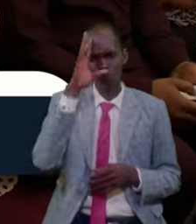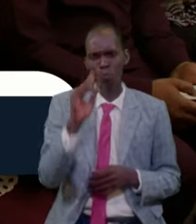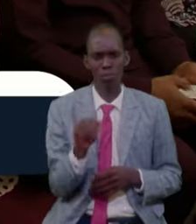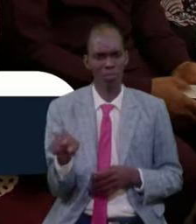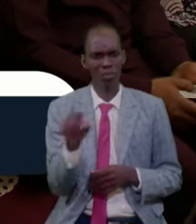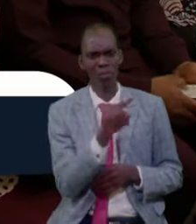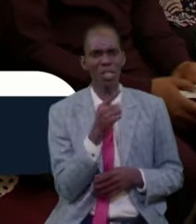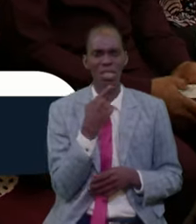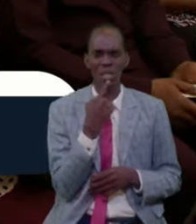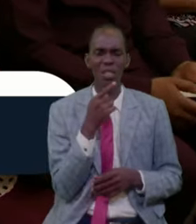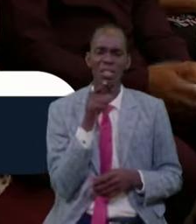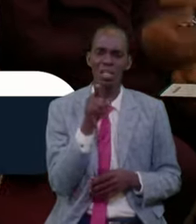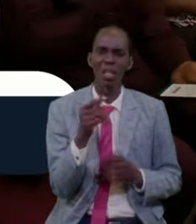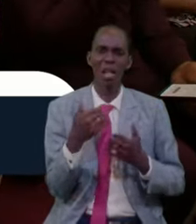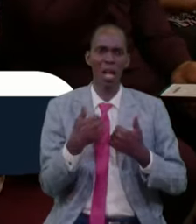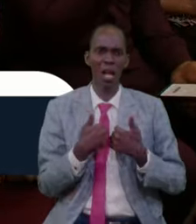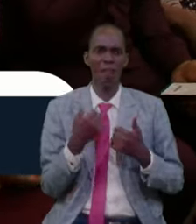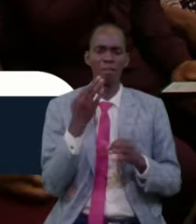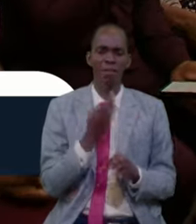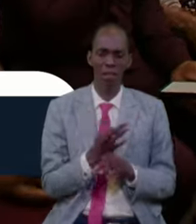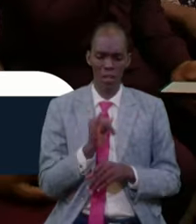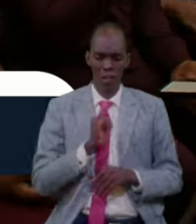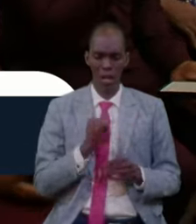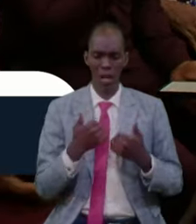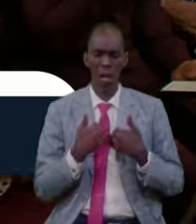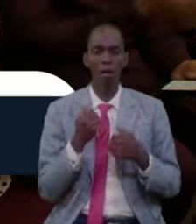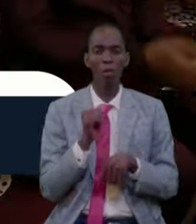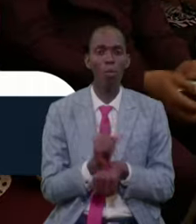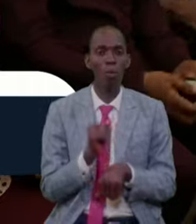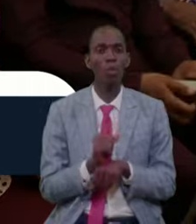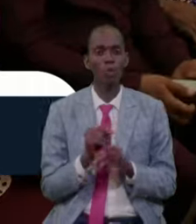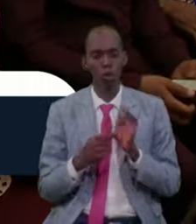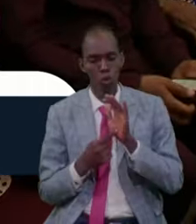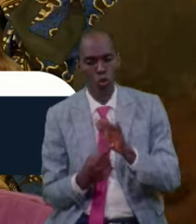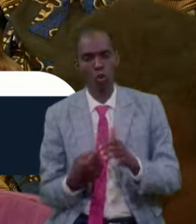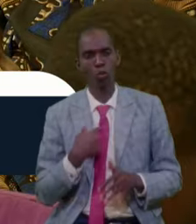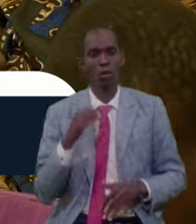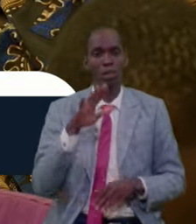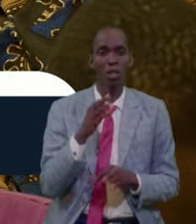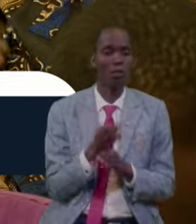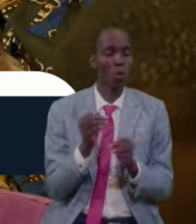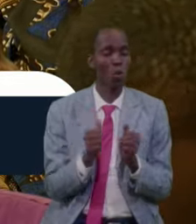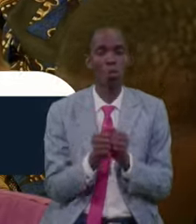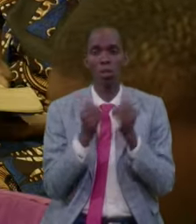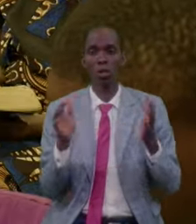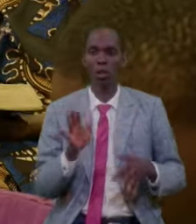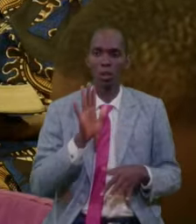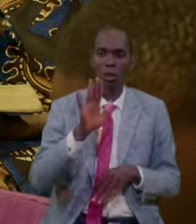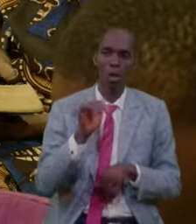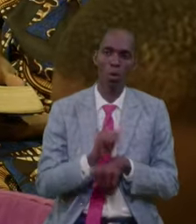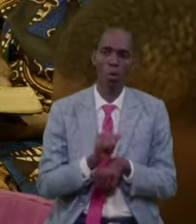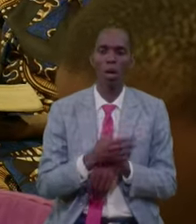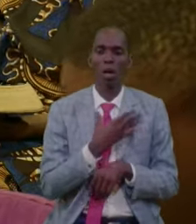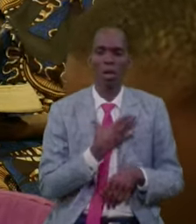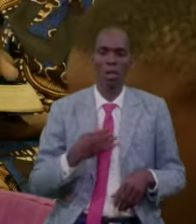thou hast faith, and I have works. Show me thy faith without thy works, and